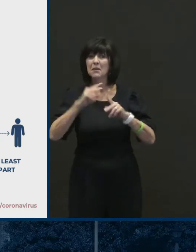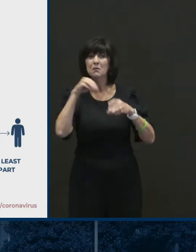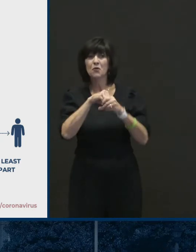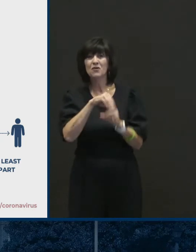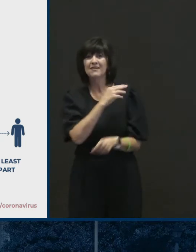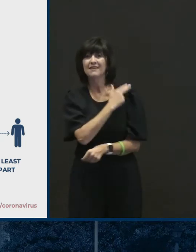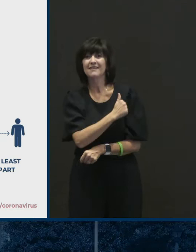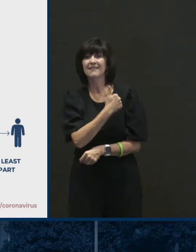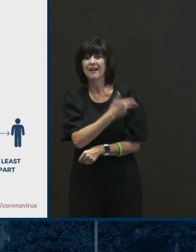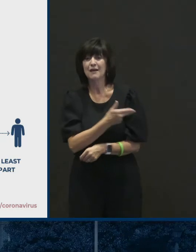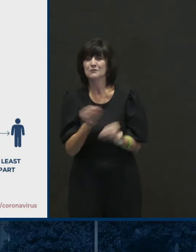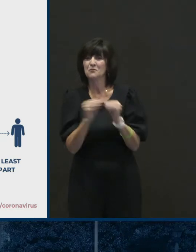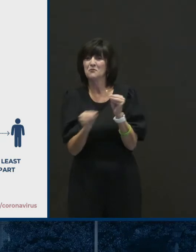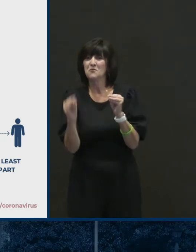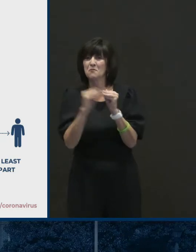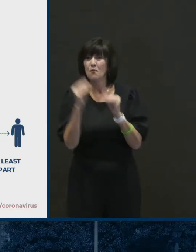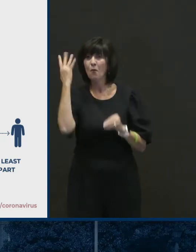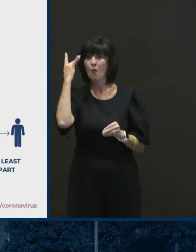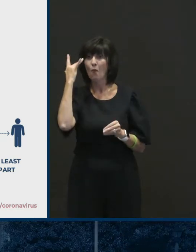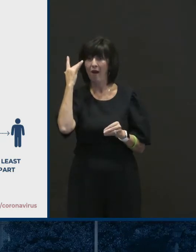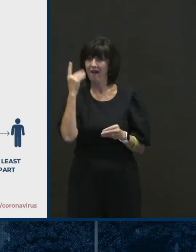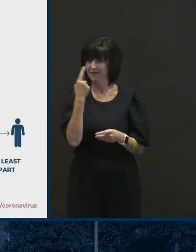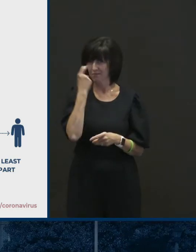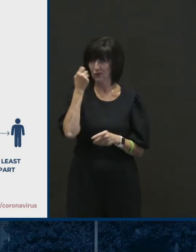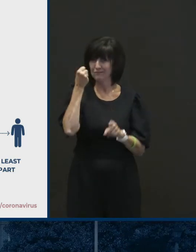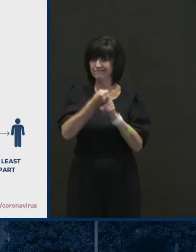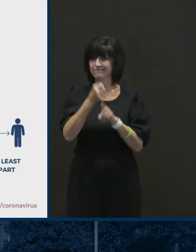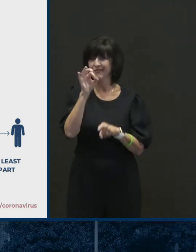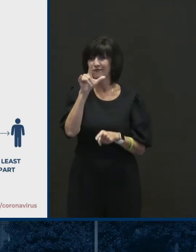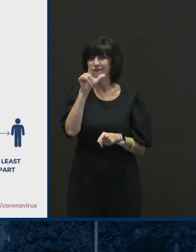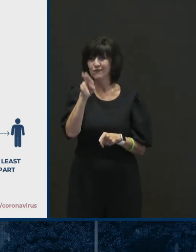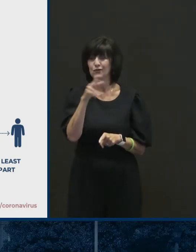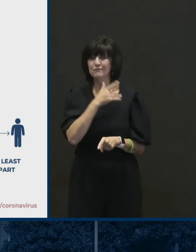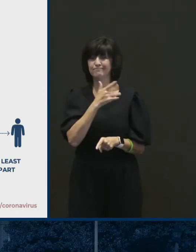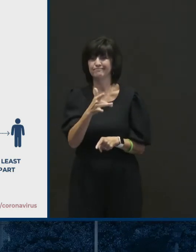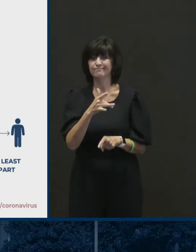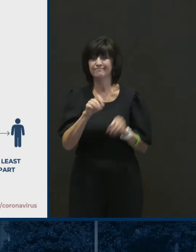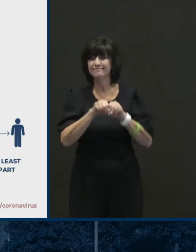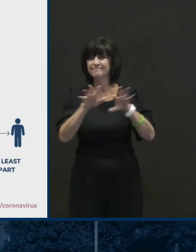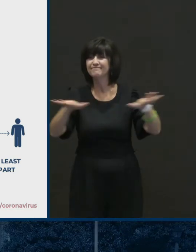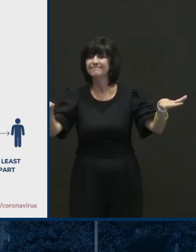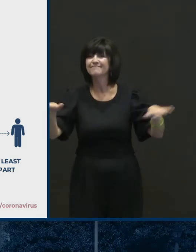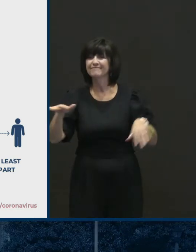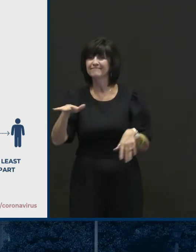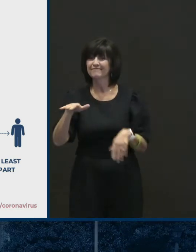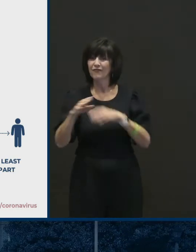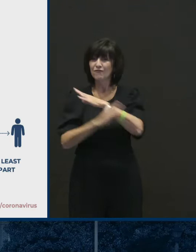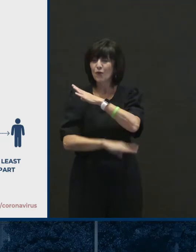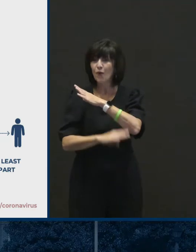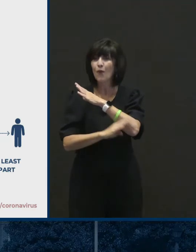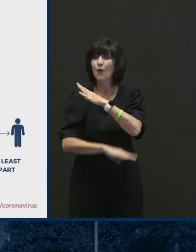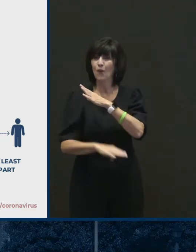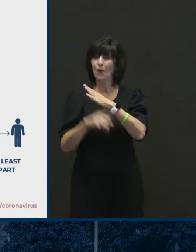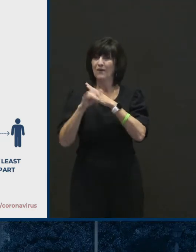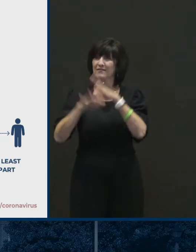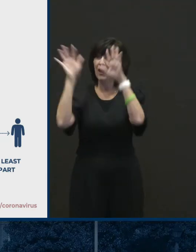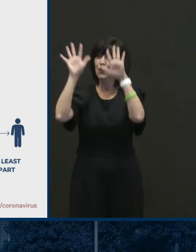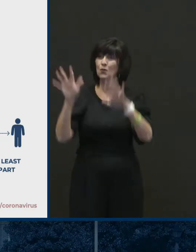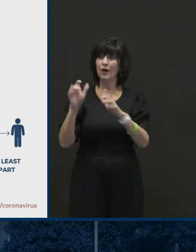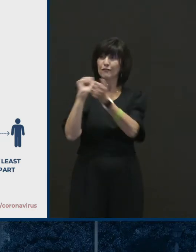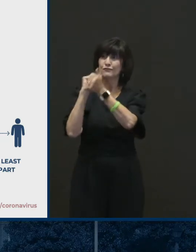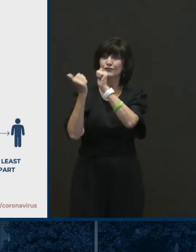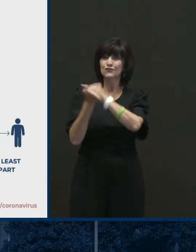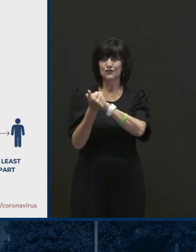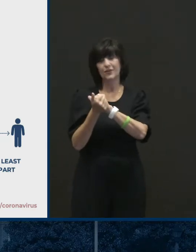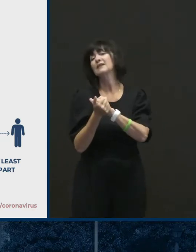of the flu. And you complicate that with COVID-19 and potentially a serious situation. My